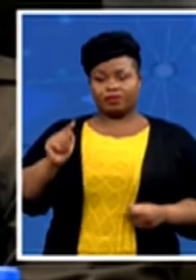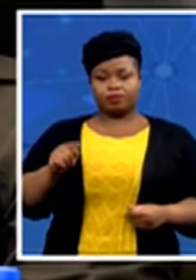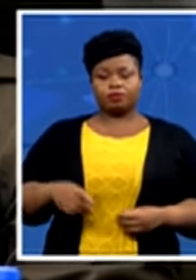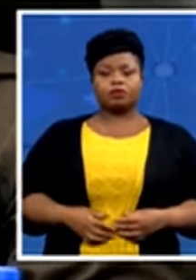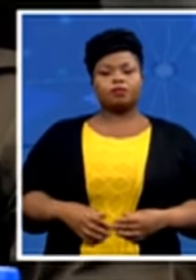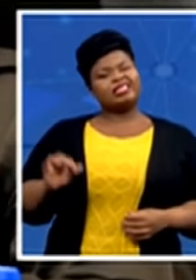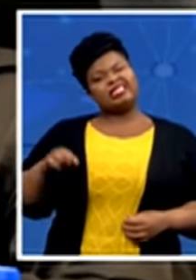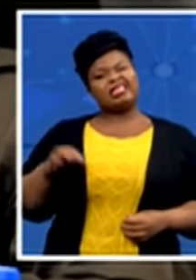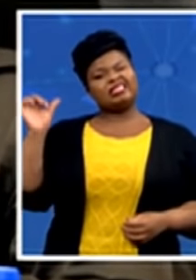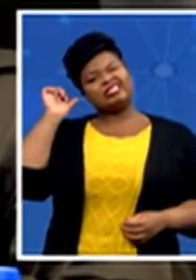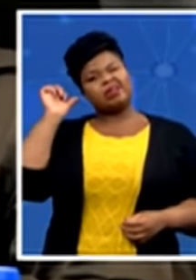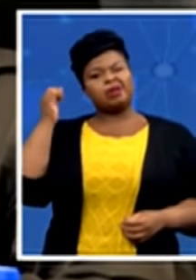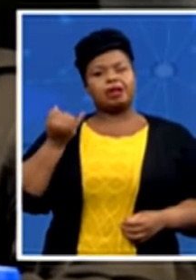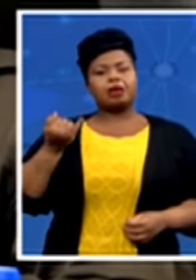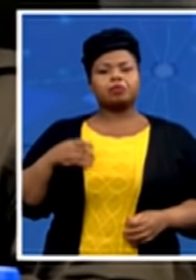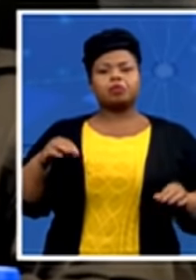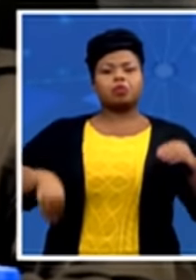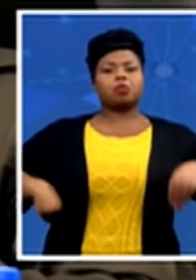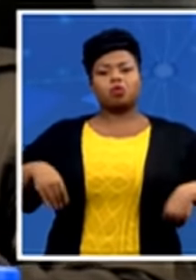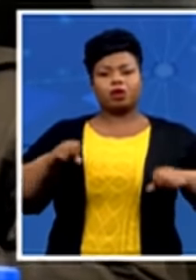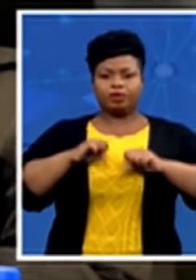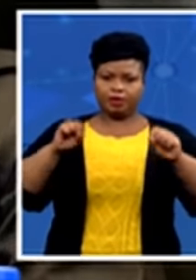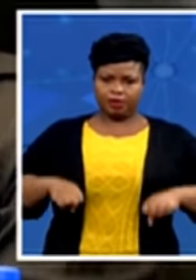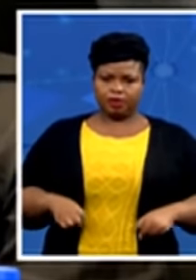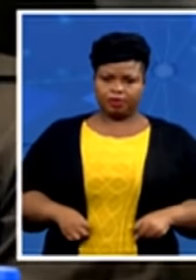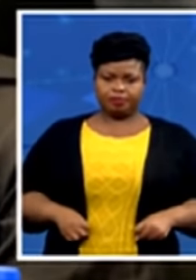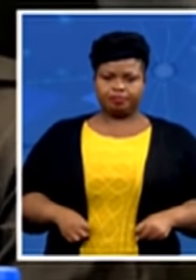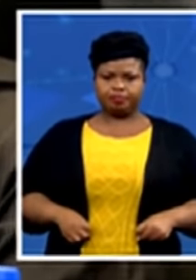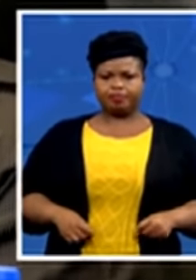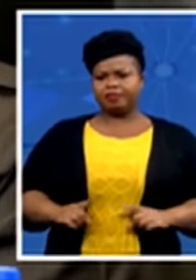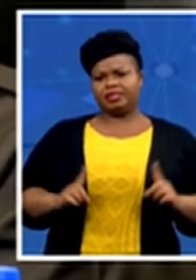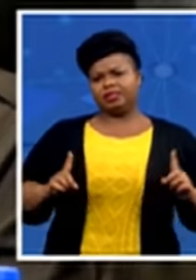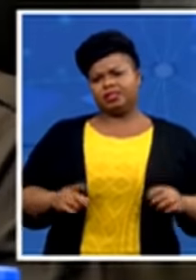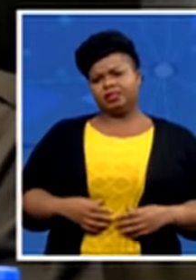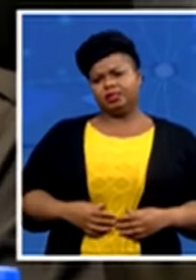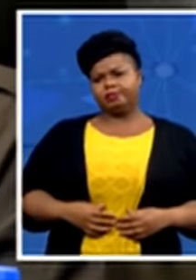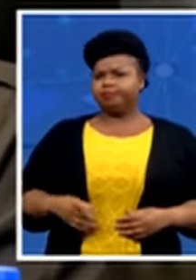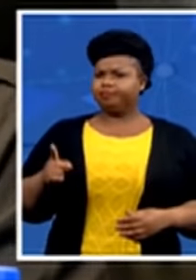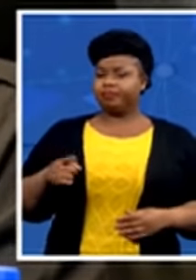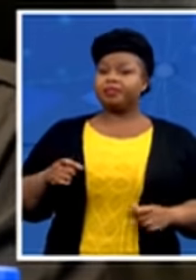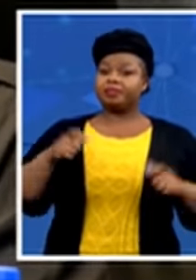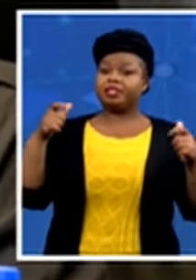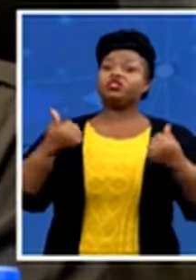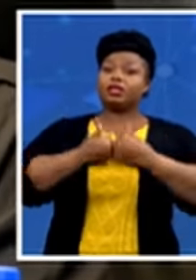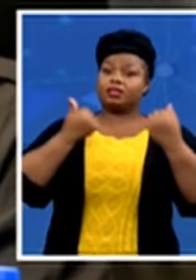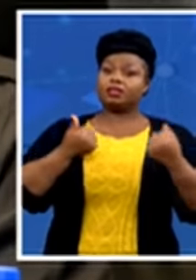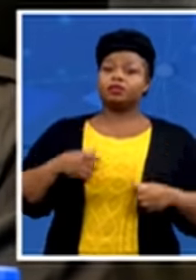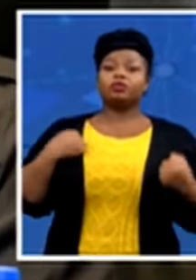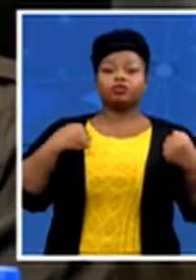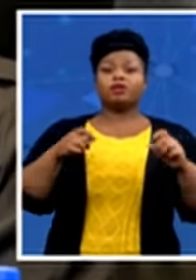because it is a big challenge. The question of the driver's license